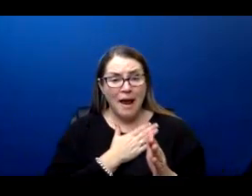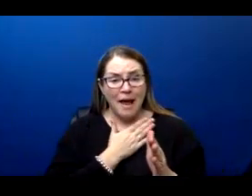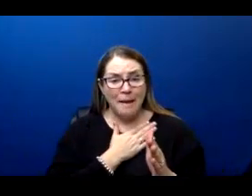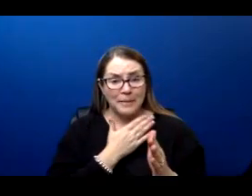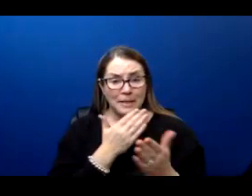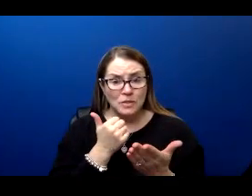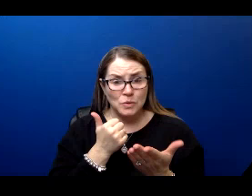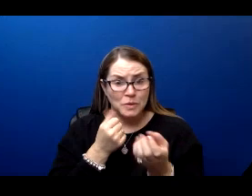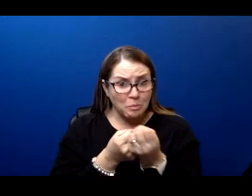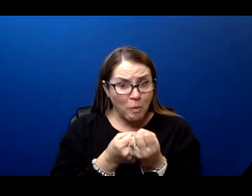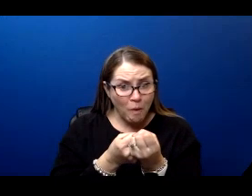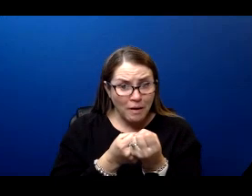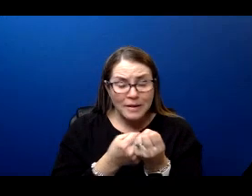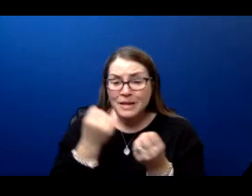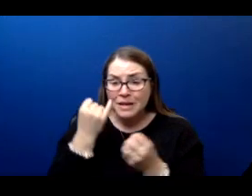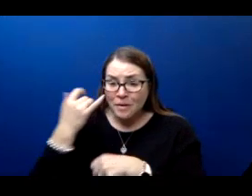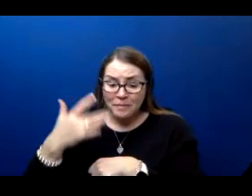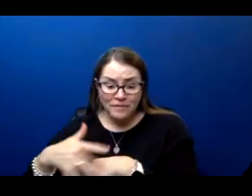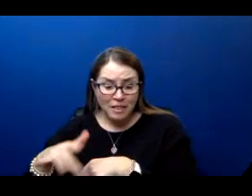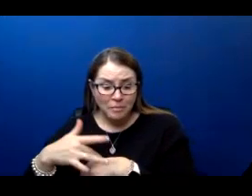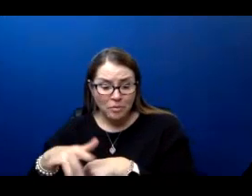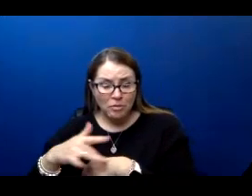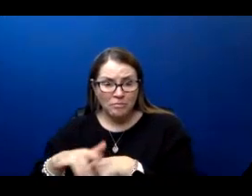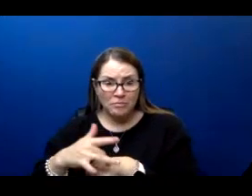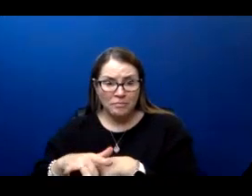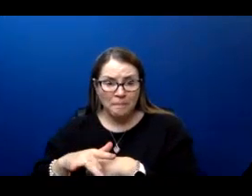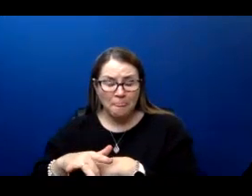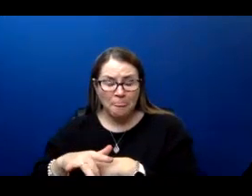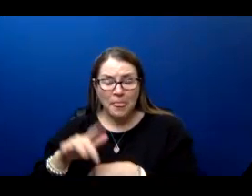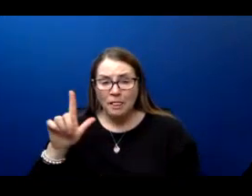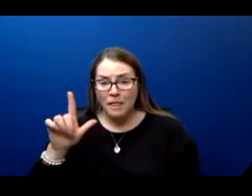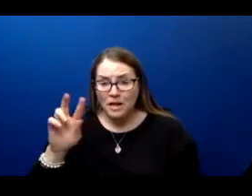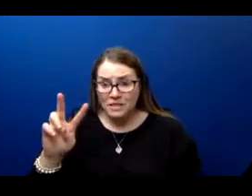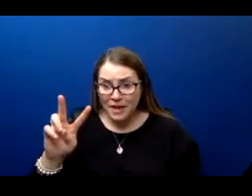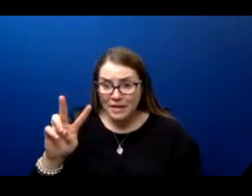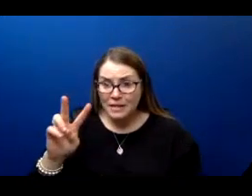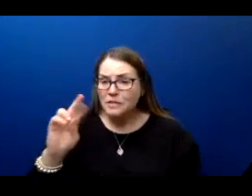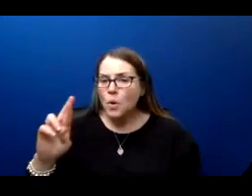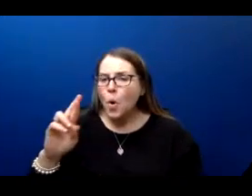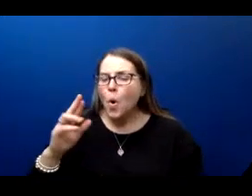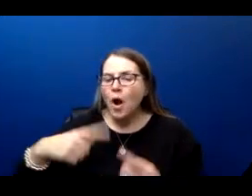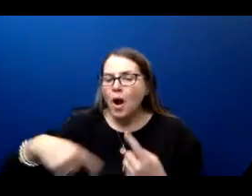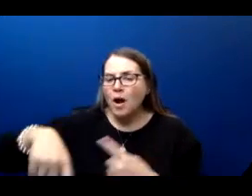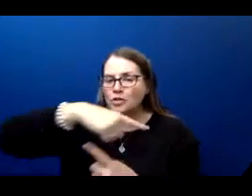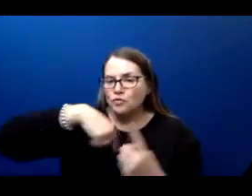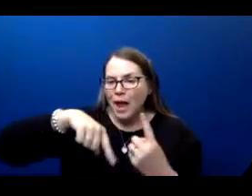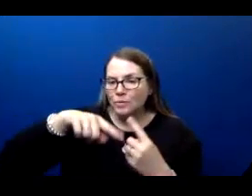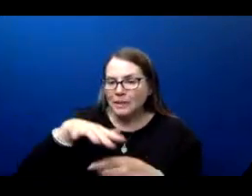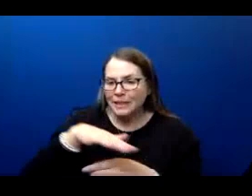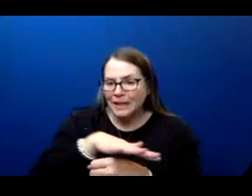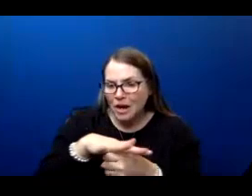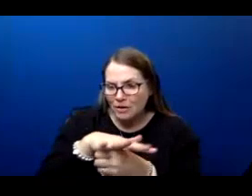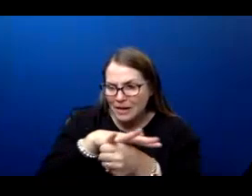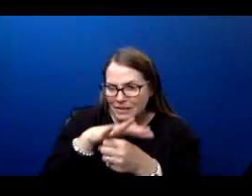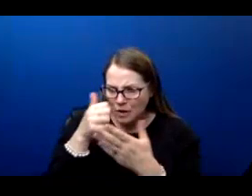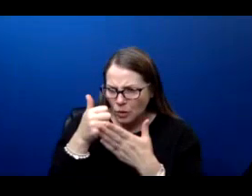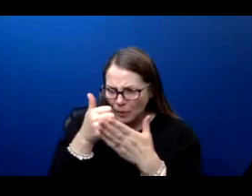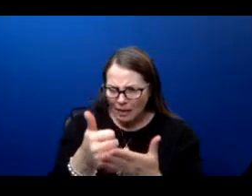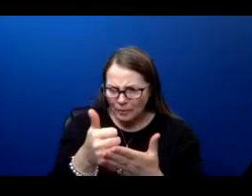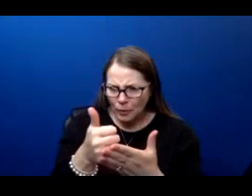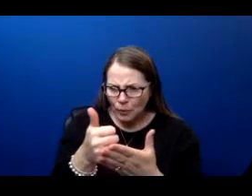I'm available, here in Las Vegas or surrounding areas. How can we help you if